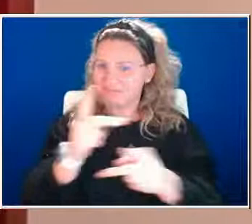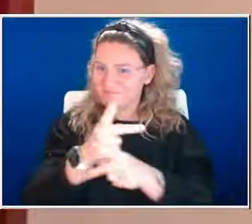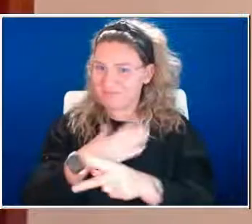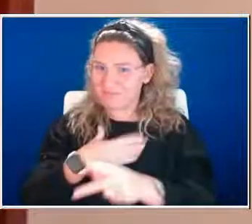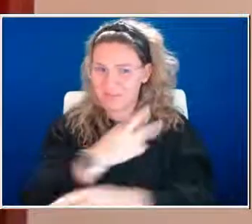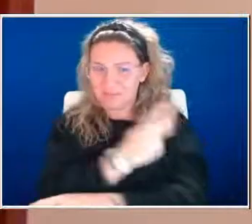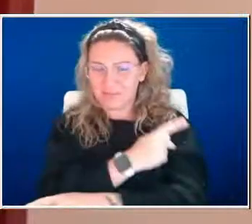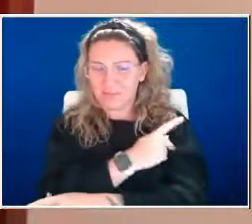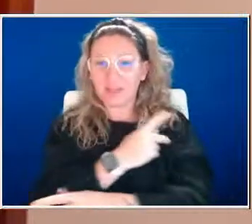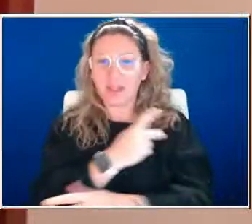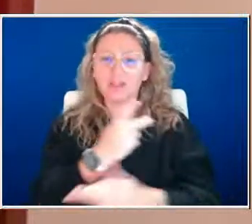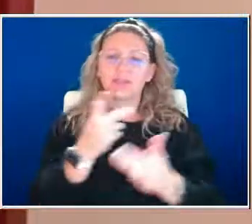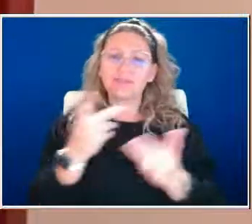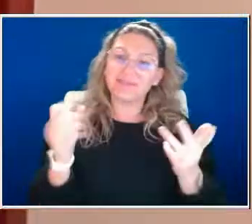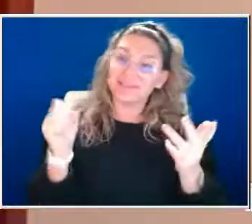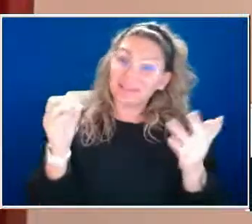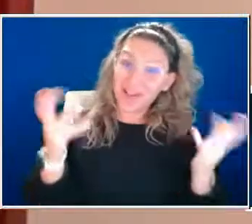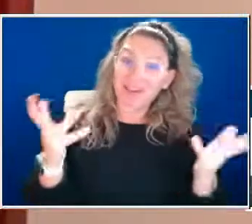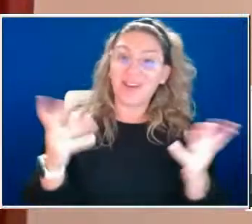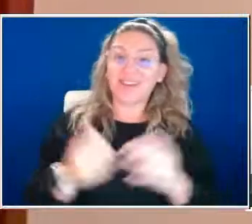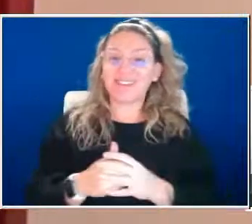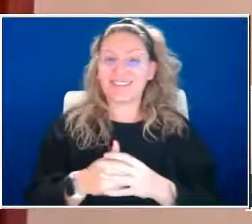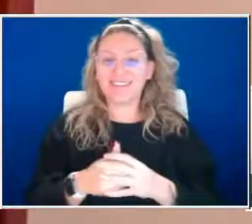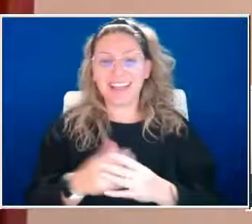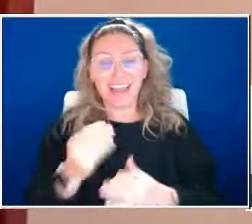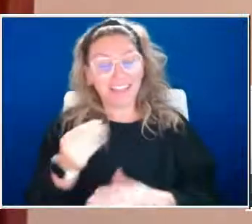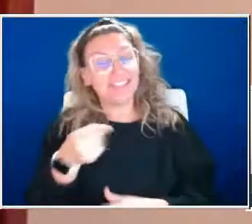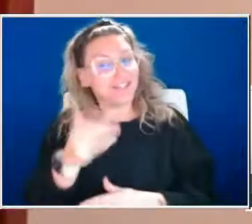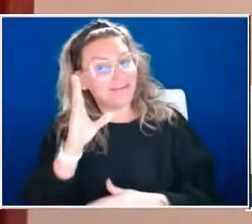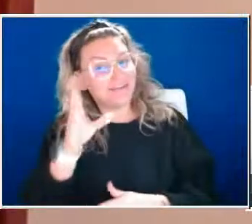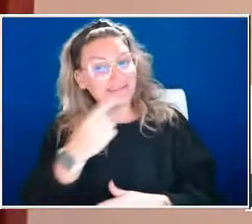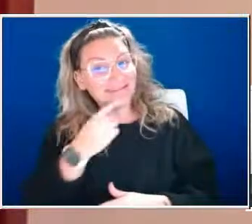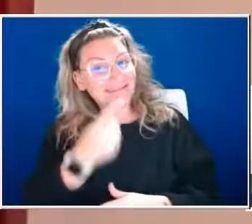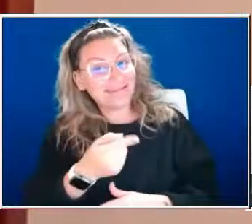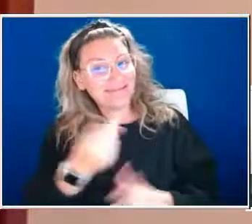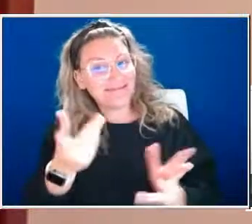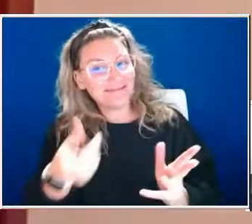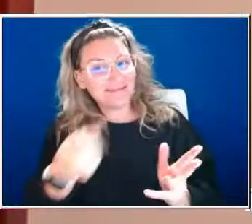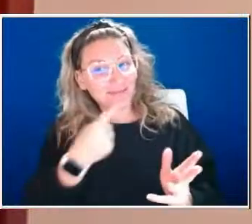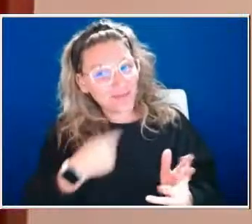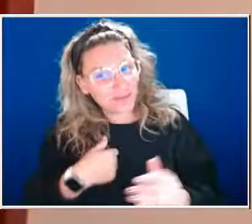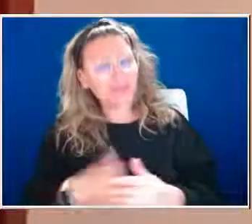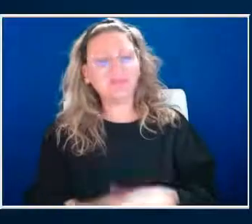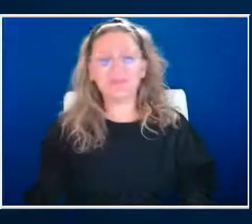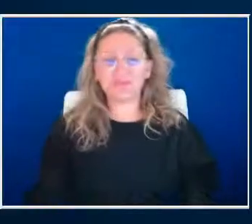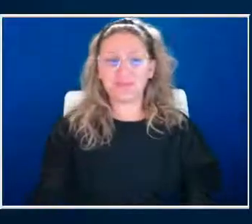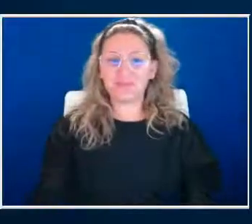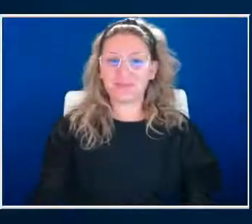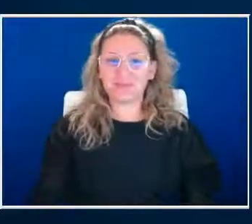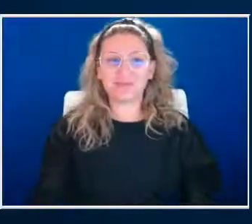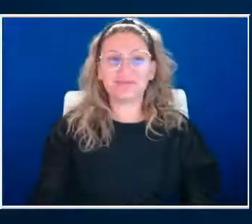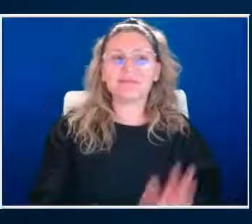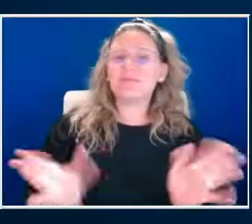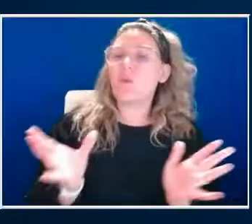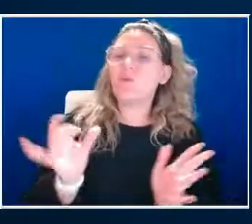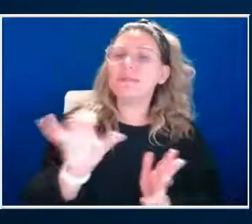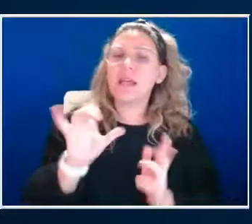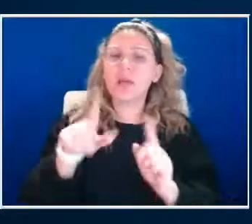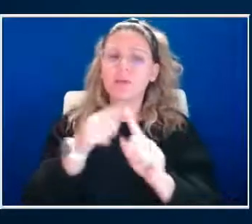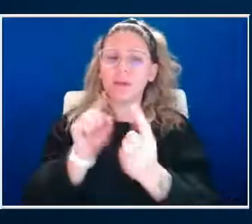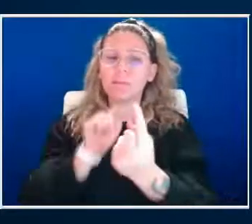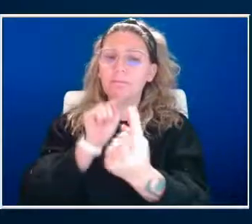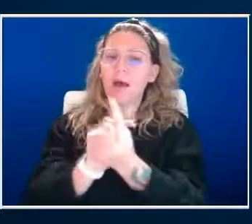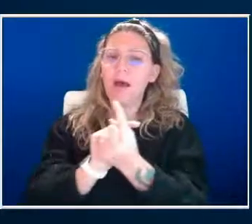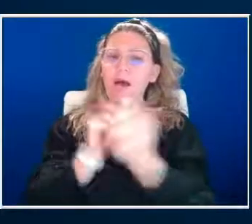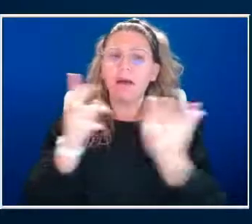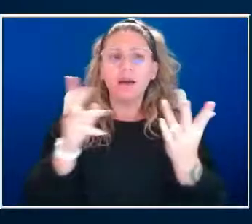patients? So I'm sure she'll tell you what she told me. What was it like when you met her? What was she going